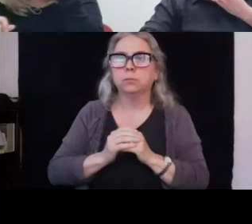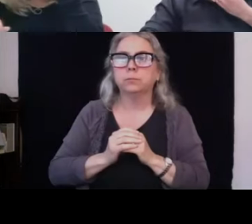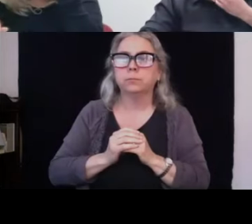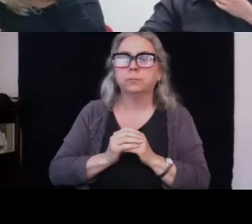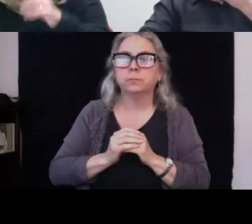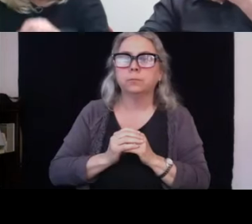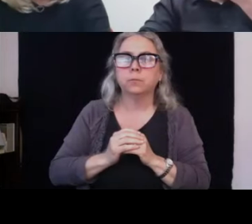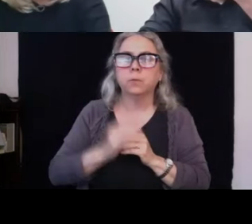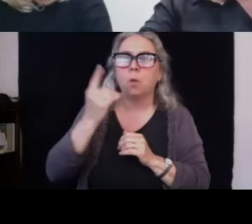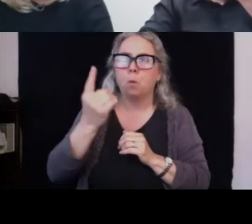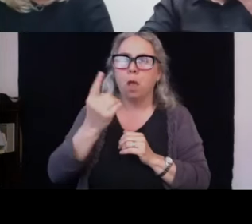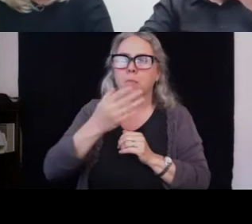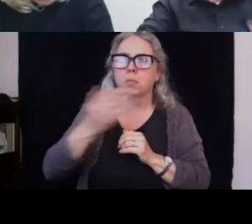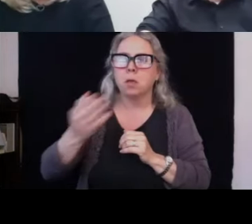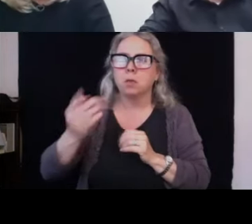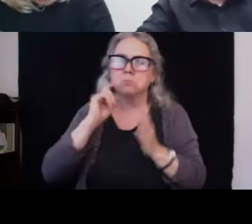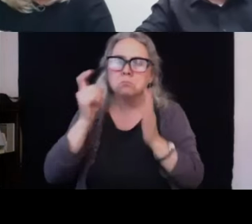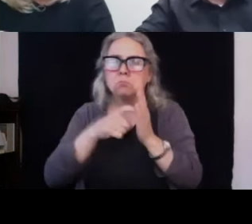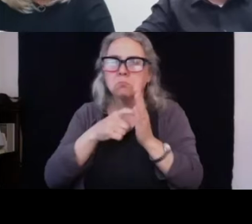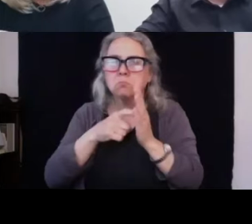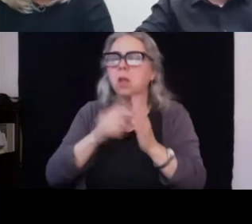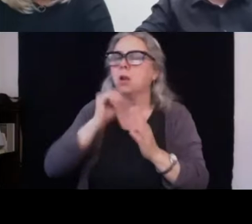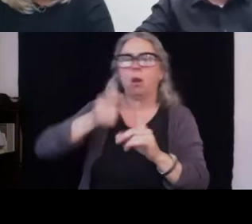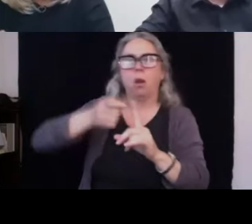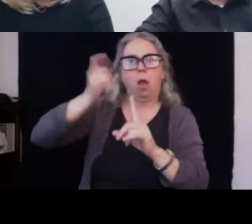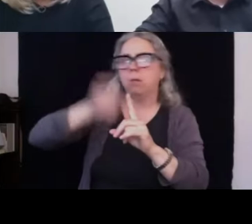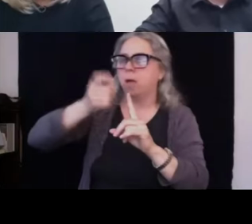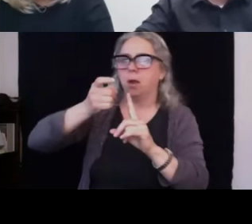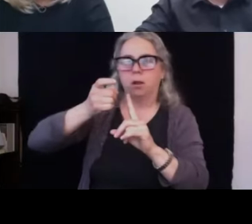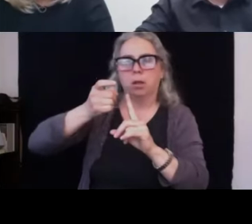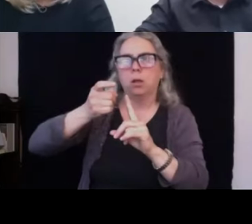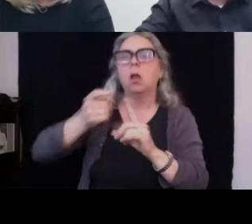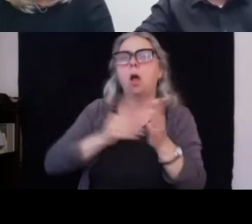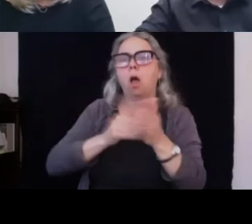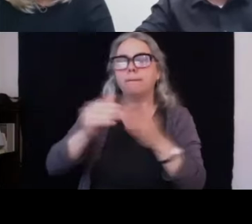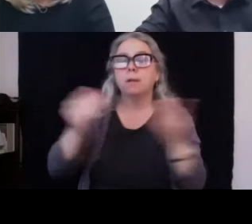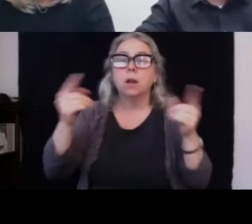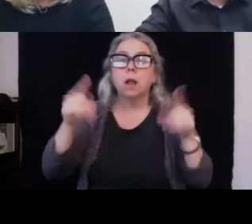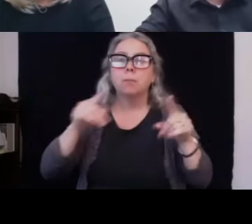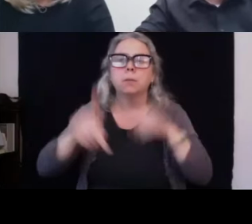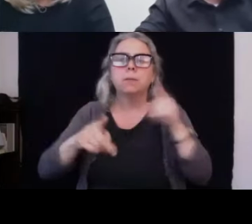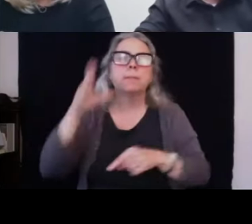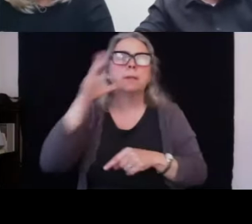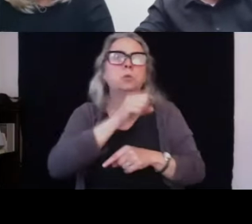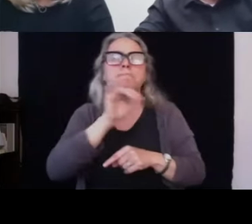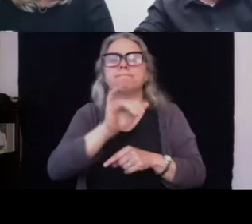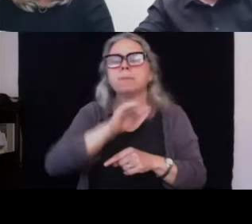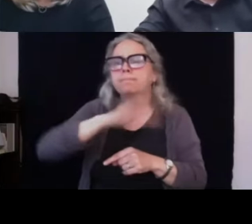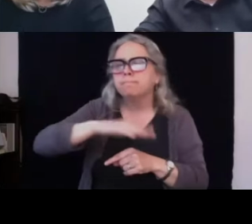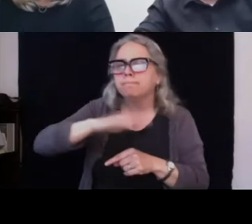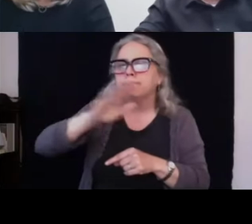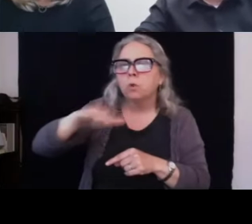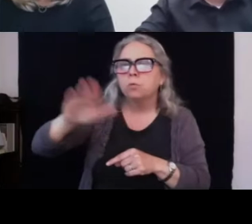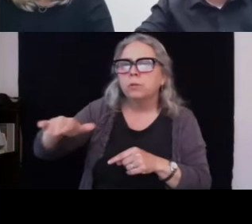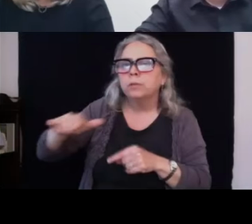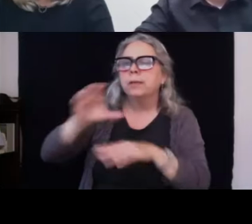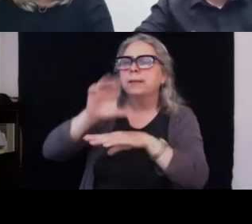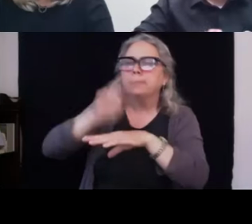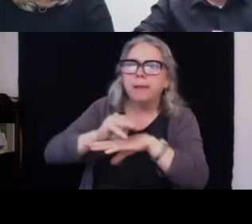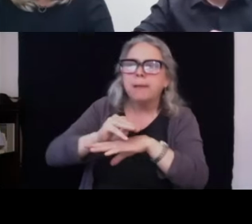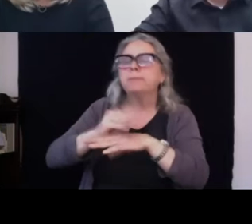One thing to keep in mind is that this is not automatic. So oftentimes people assume that children's case management, children's